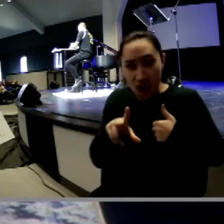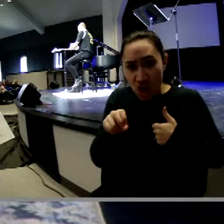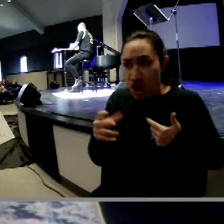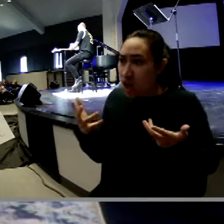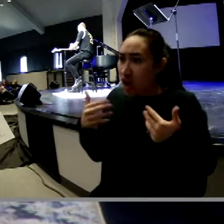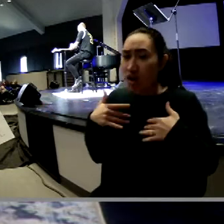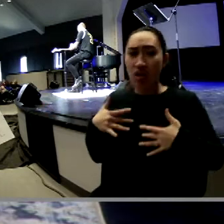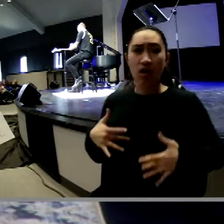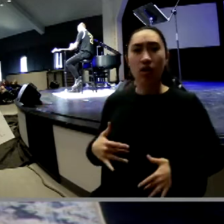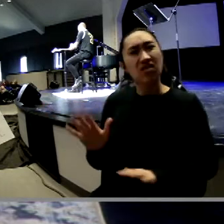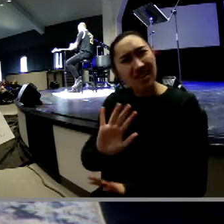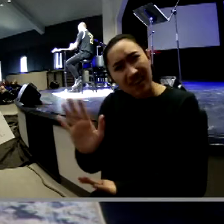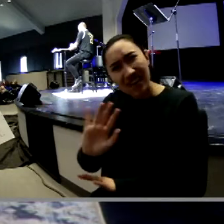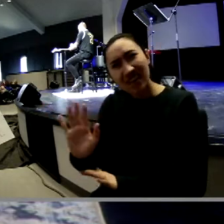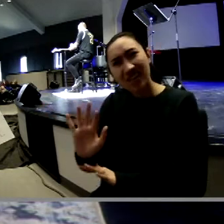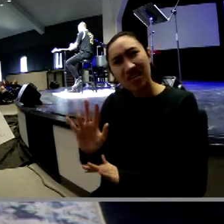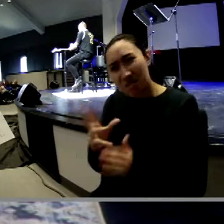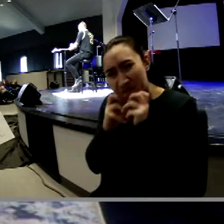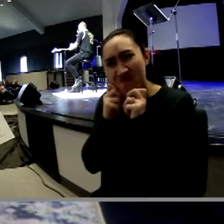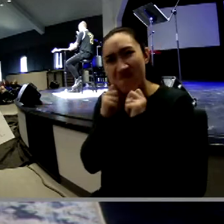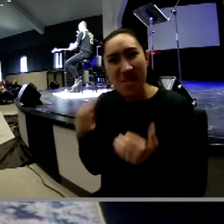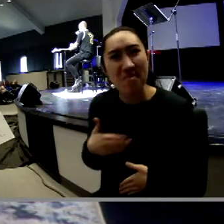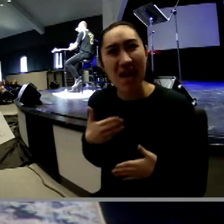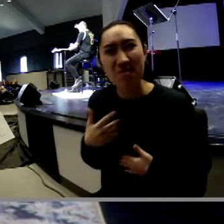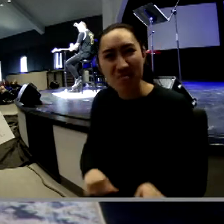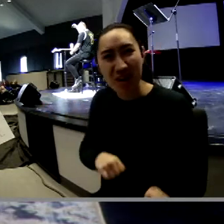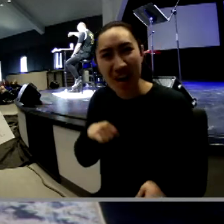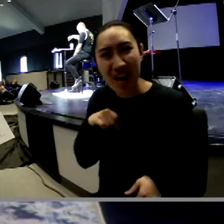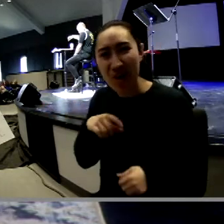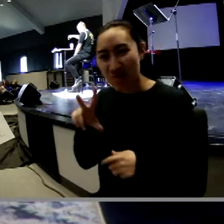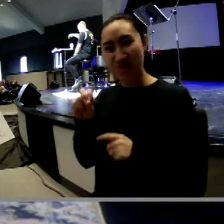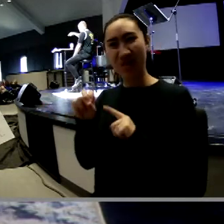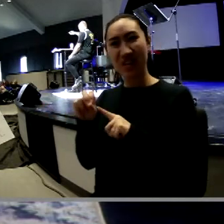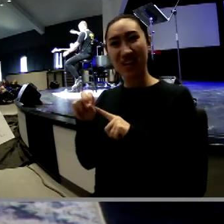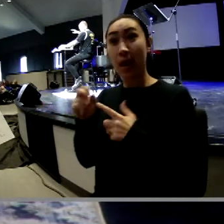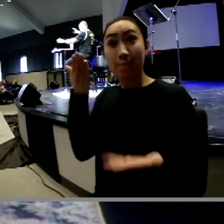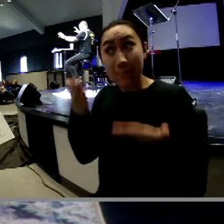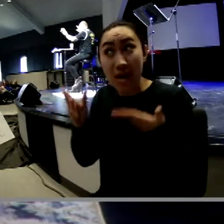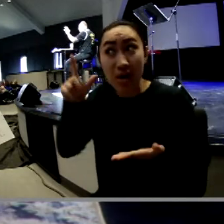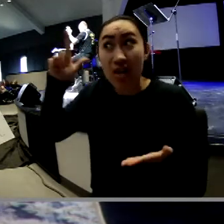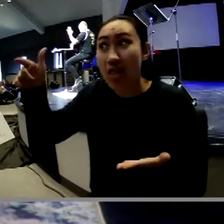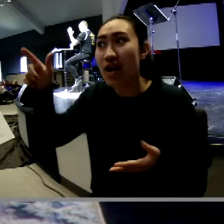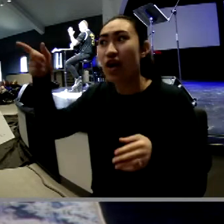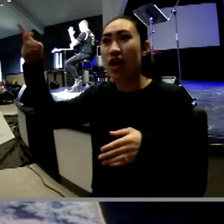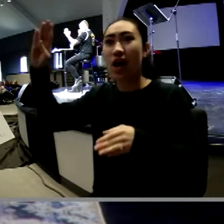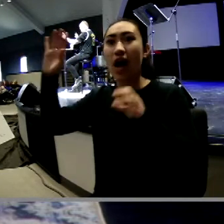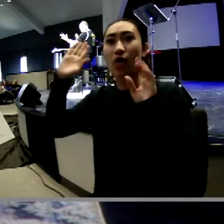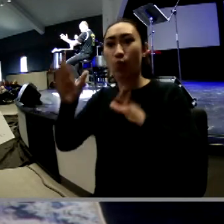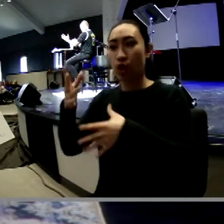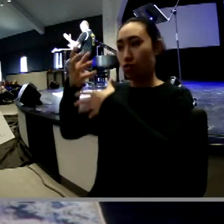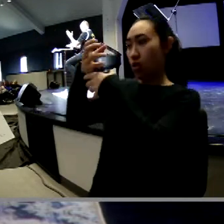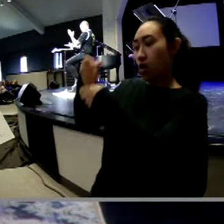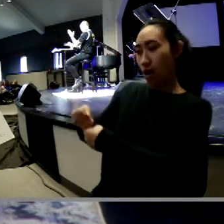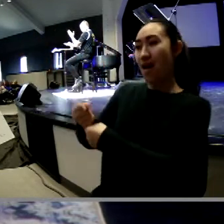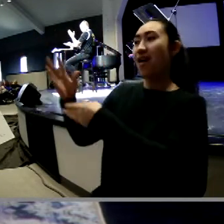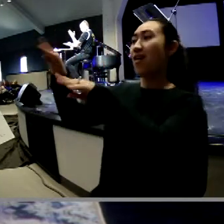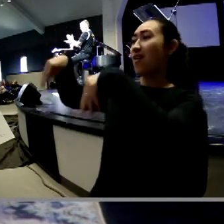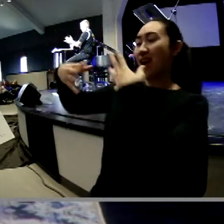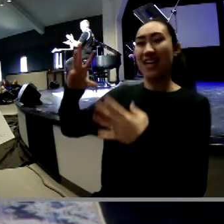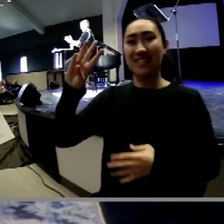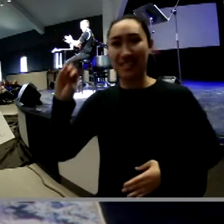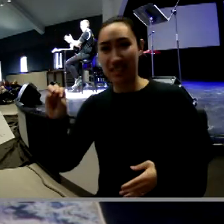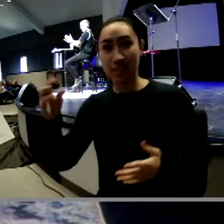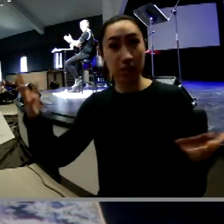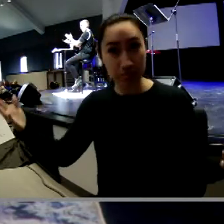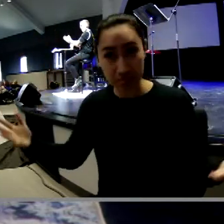real quick, because there are four types of people in this room. There are four types of people in St. Paul. There's four types of